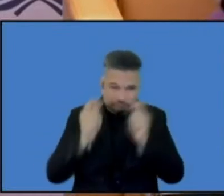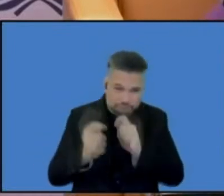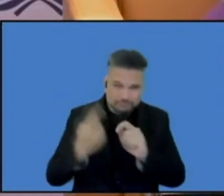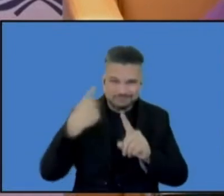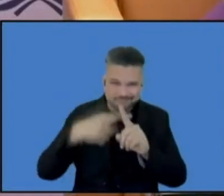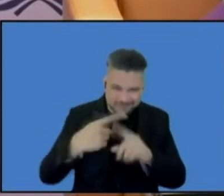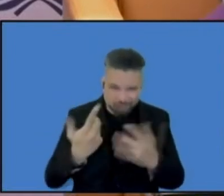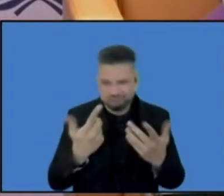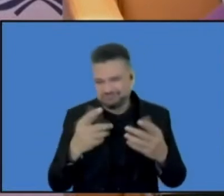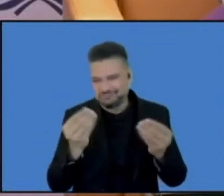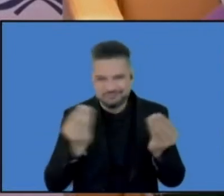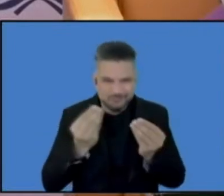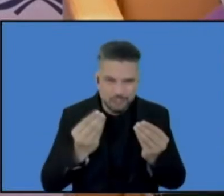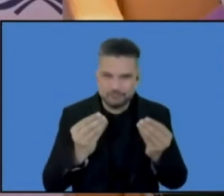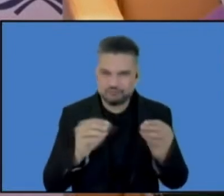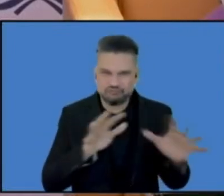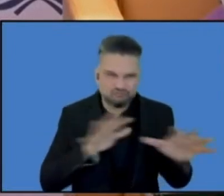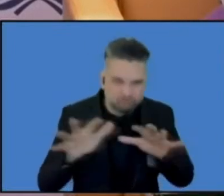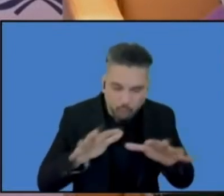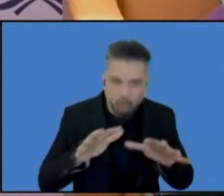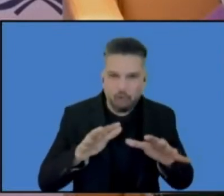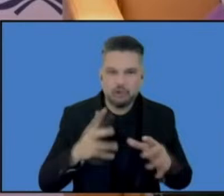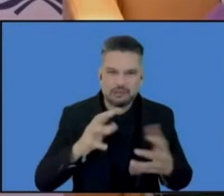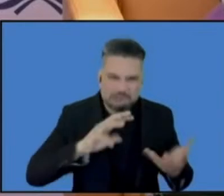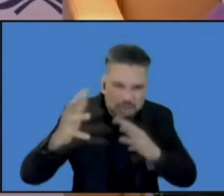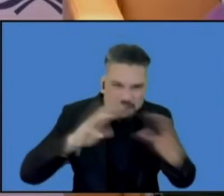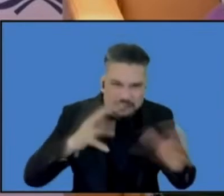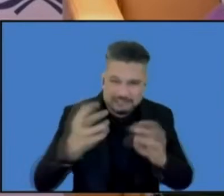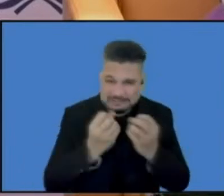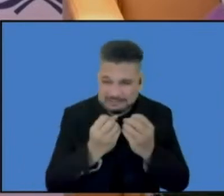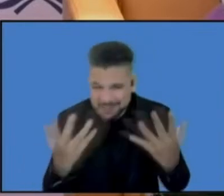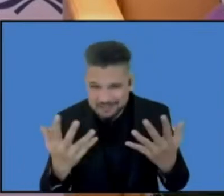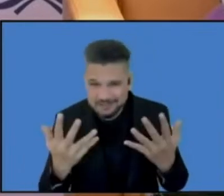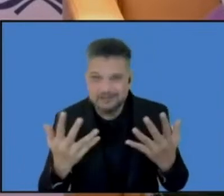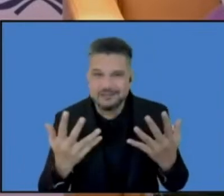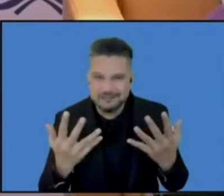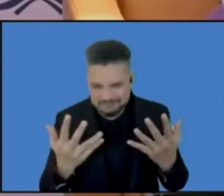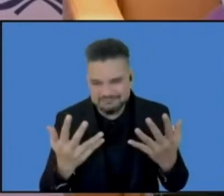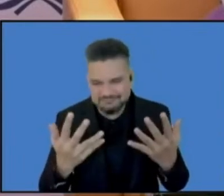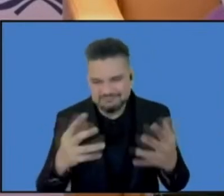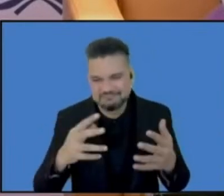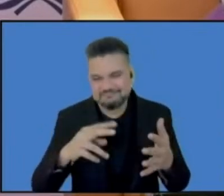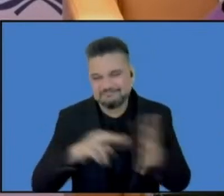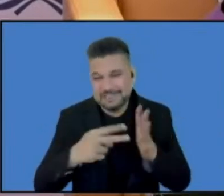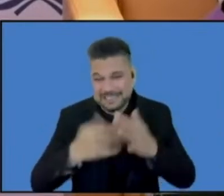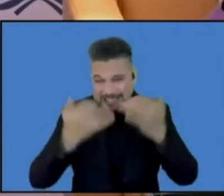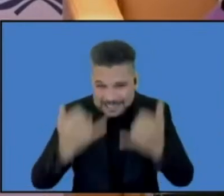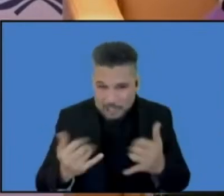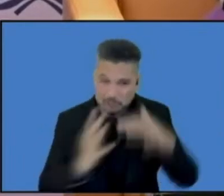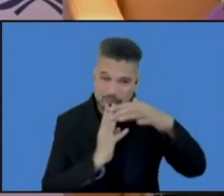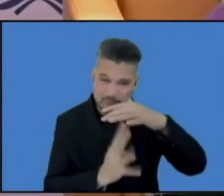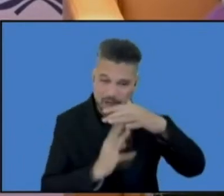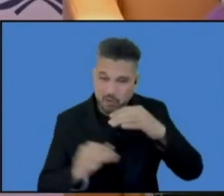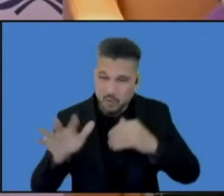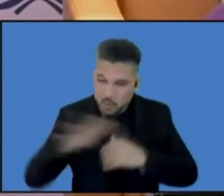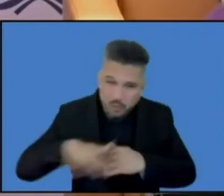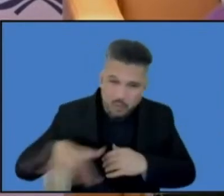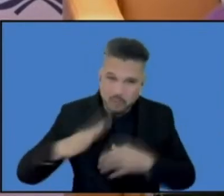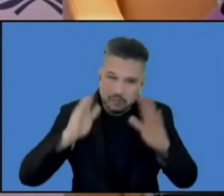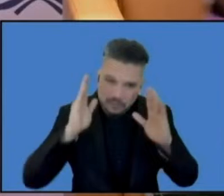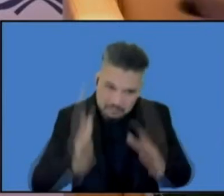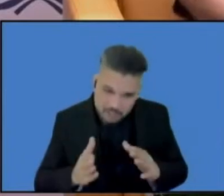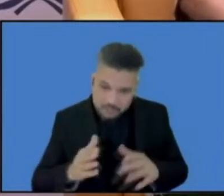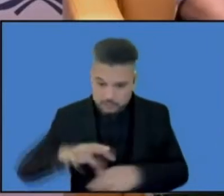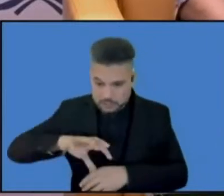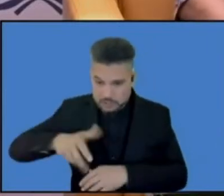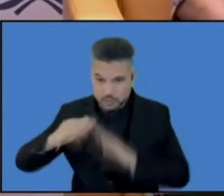for destination countries to integrate migrants into national systems, economies, and social and political life, and for countries of origin to